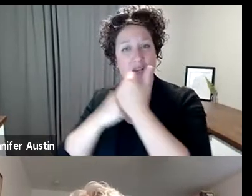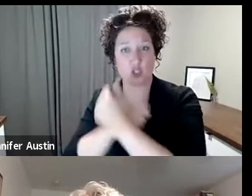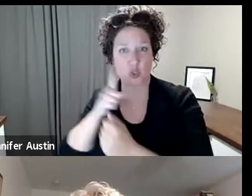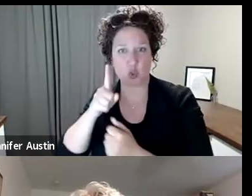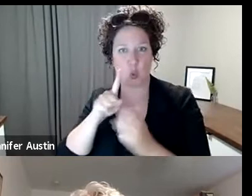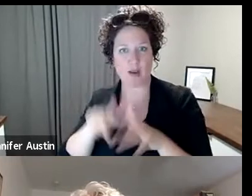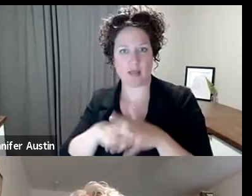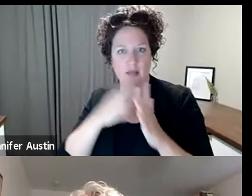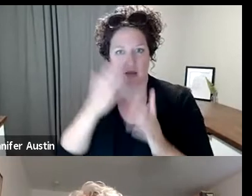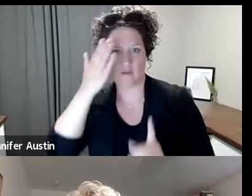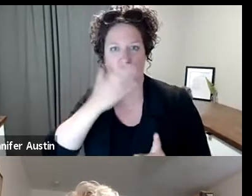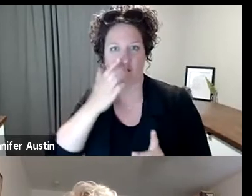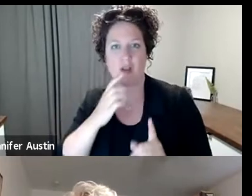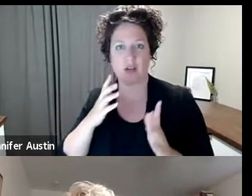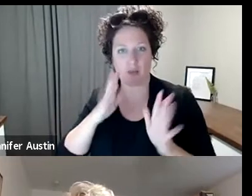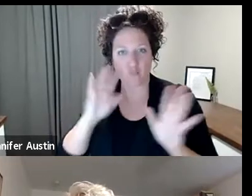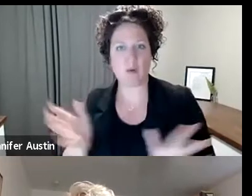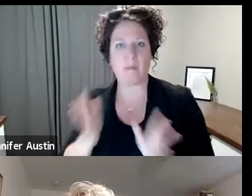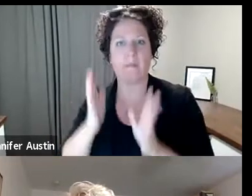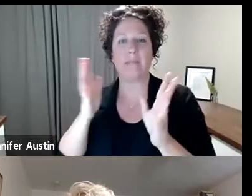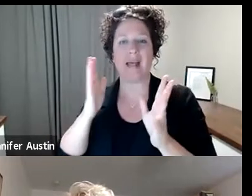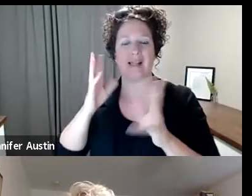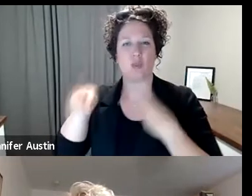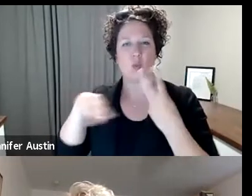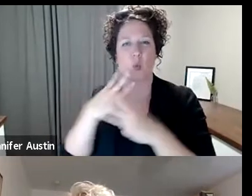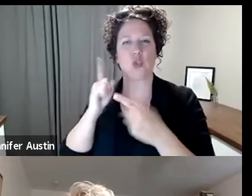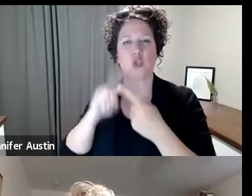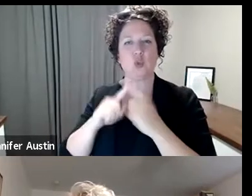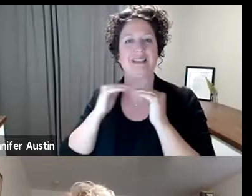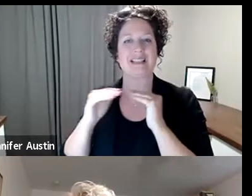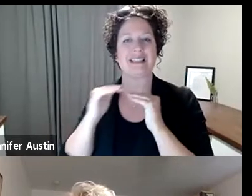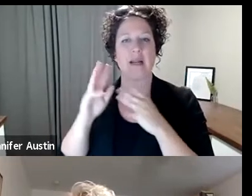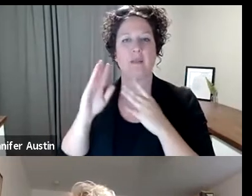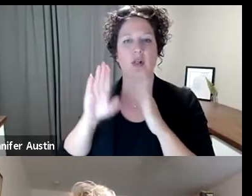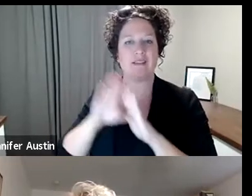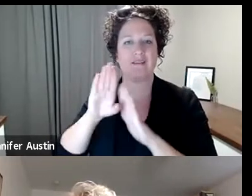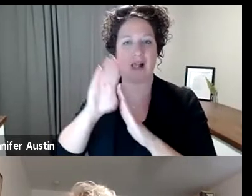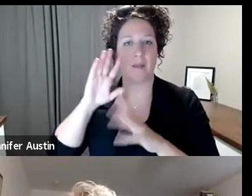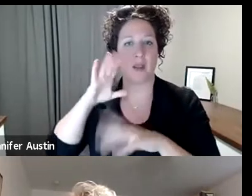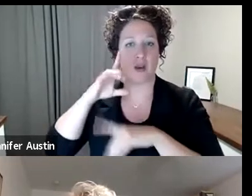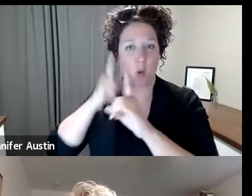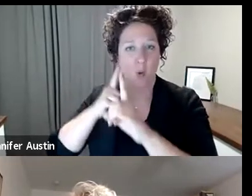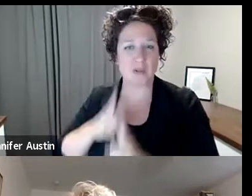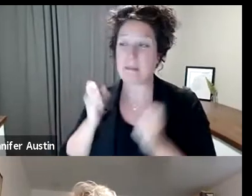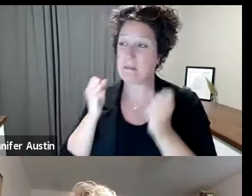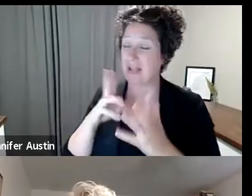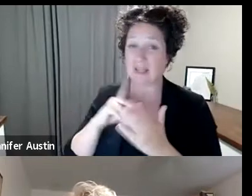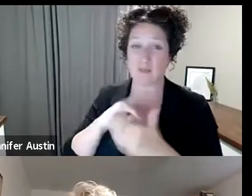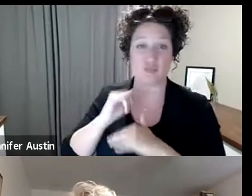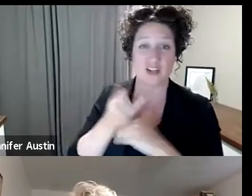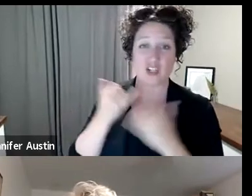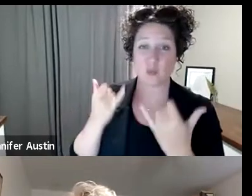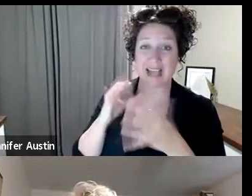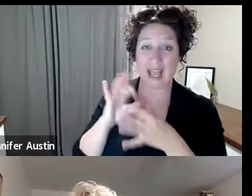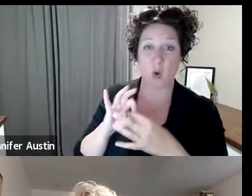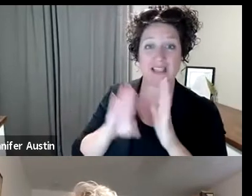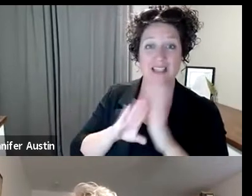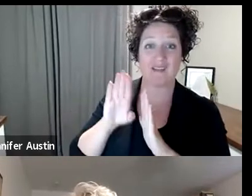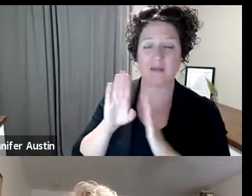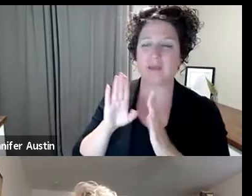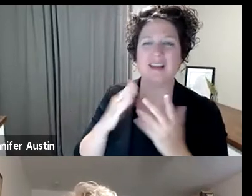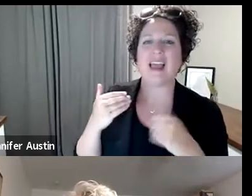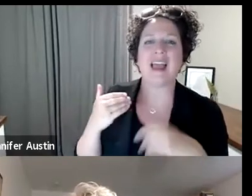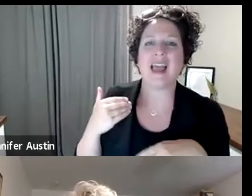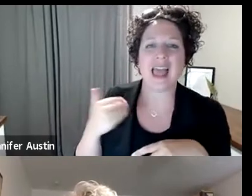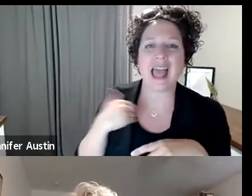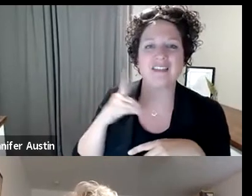of propelling the world towards the UN Sustainable Development Goals. Many projects nowadays in development have a digital or an